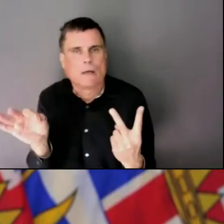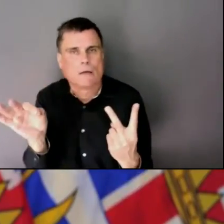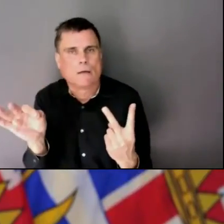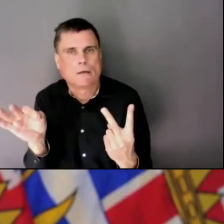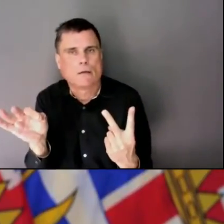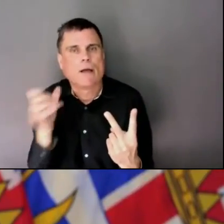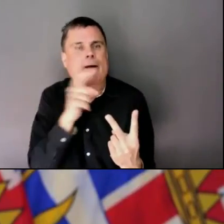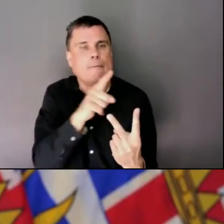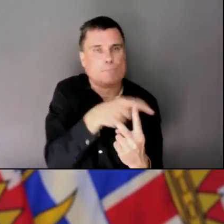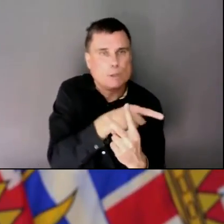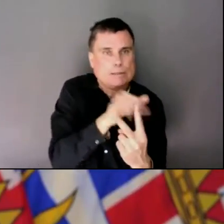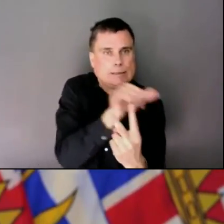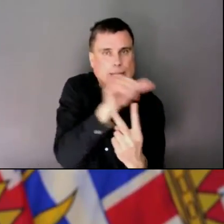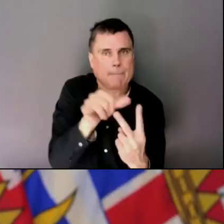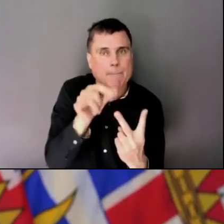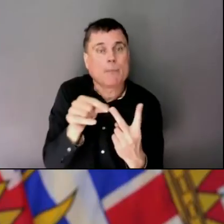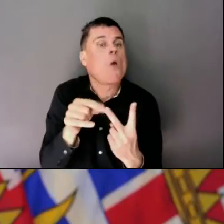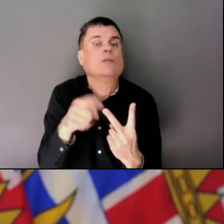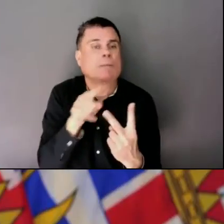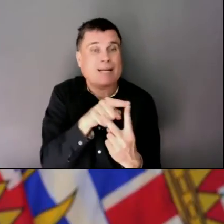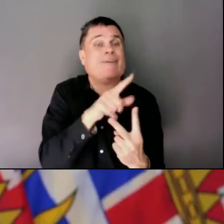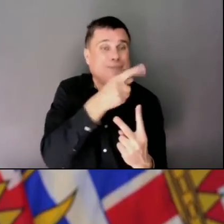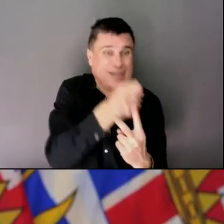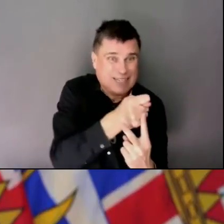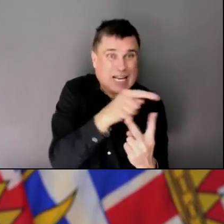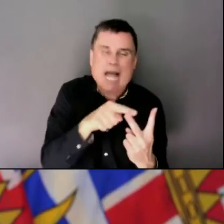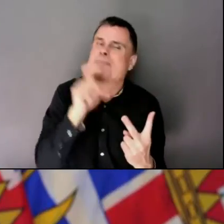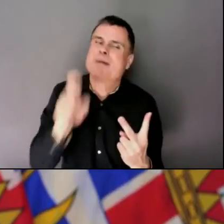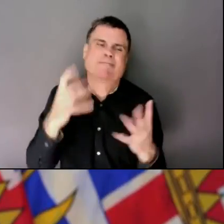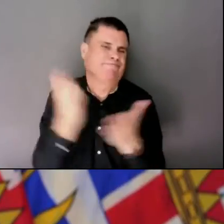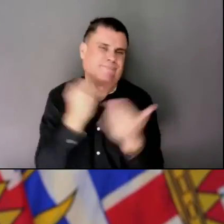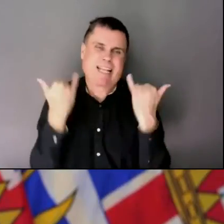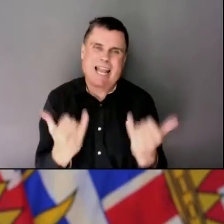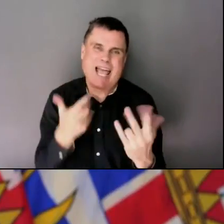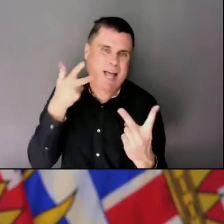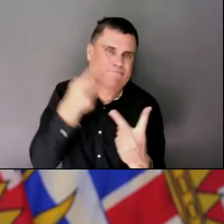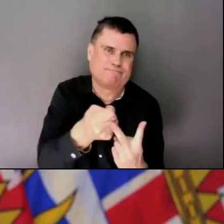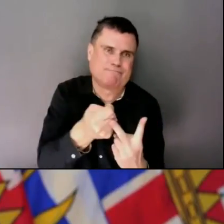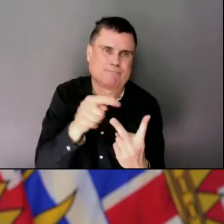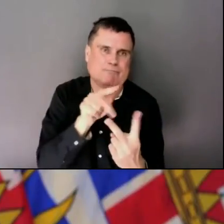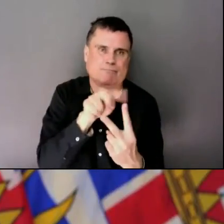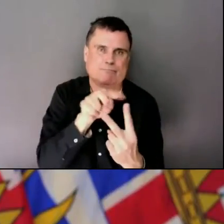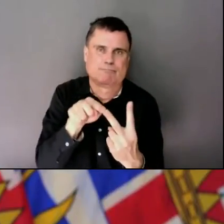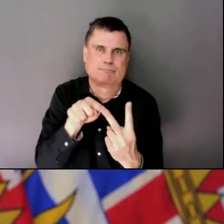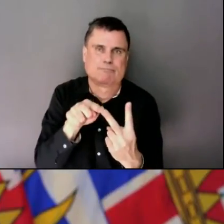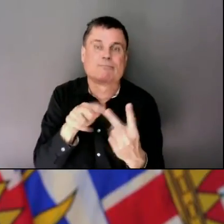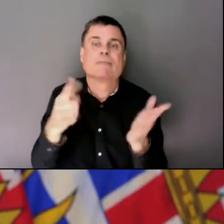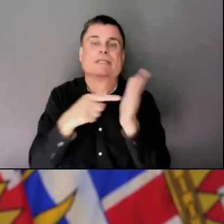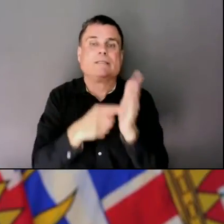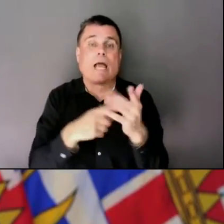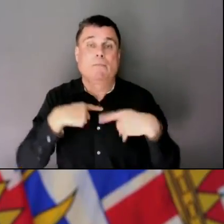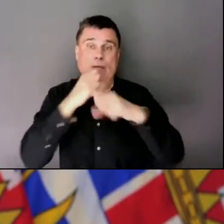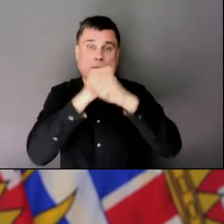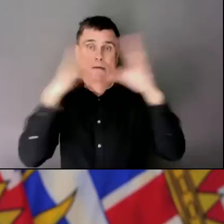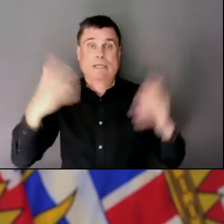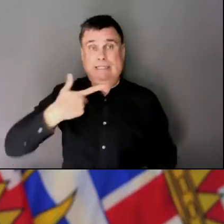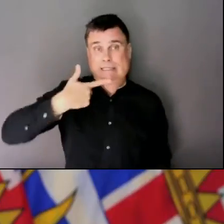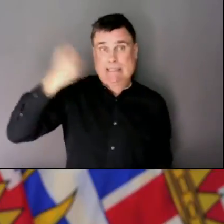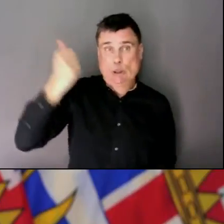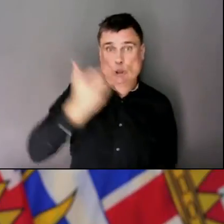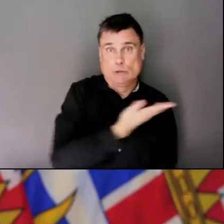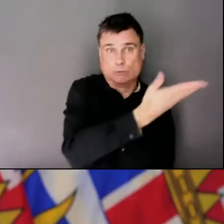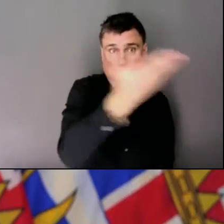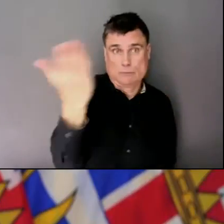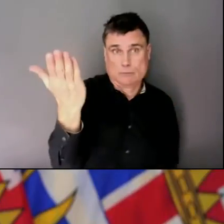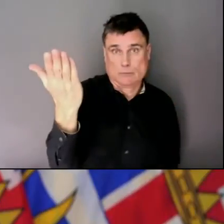product? So I'm thinking elderly residents of long-term care, for example, it may be more important for them